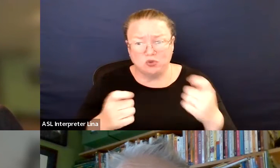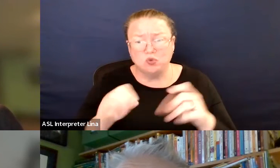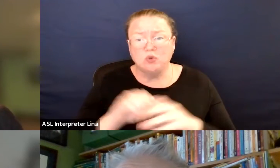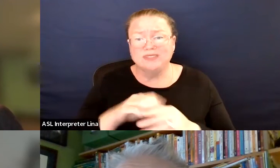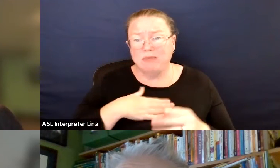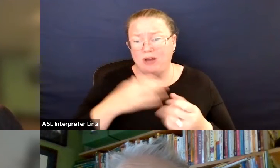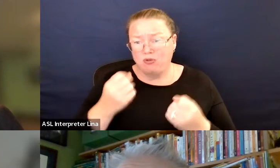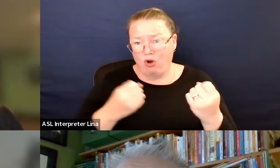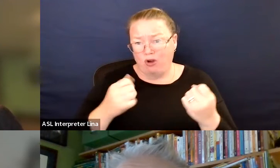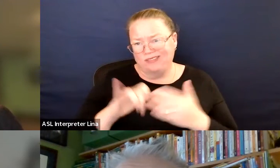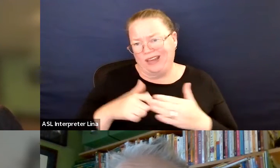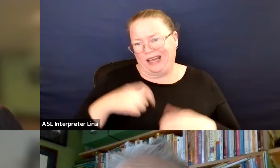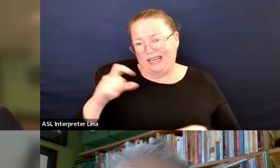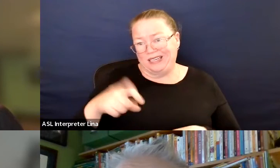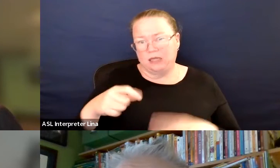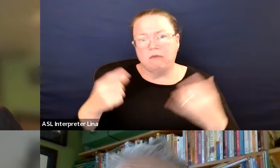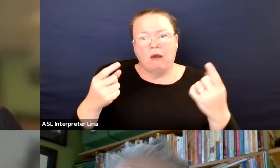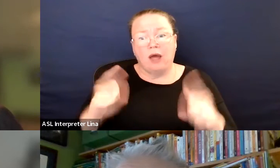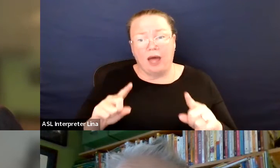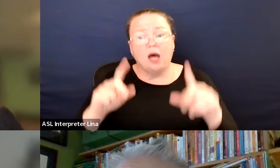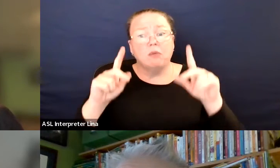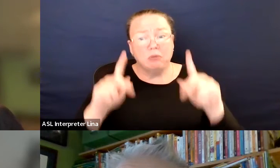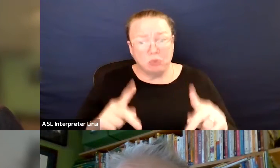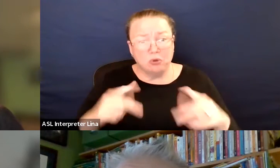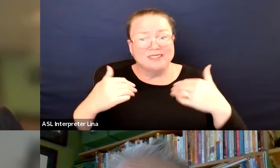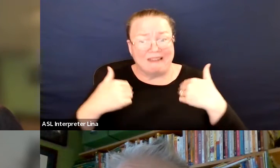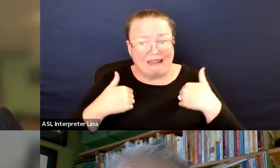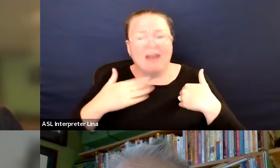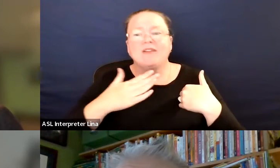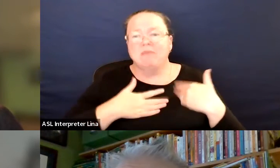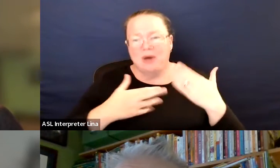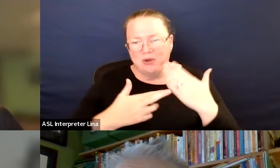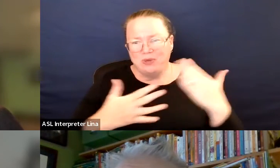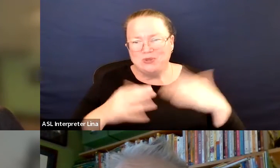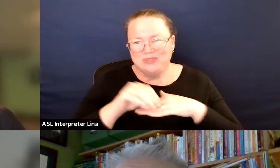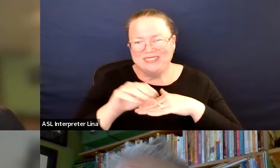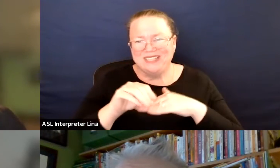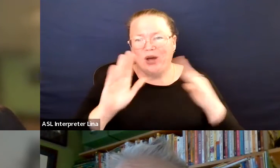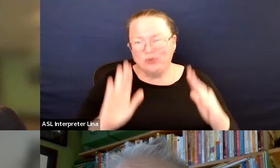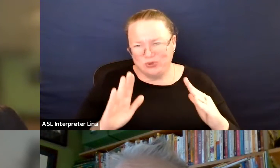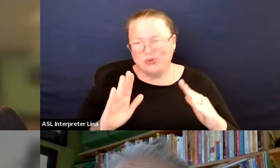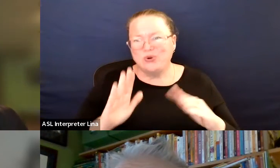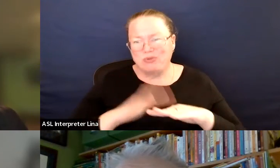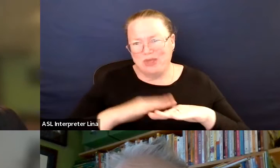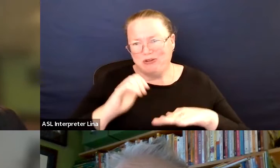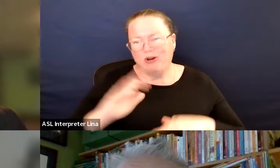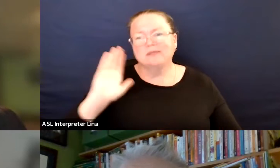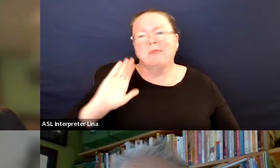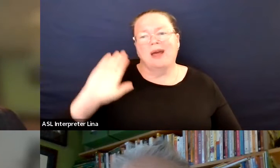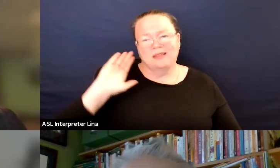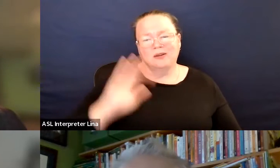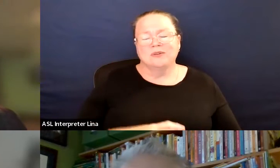needed. Lo and behold, the person I had who was my resource counselor, they called back in those